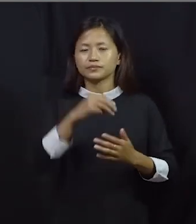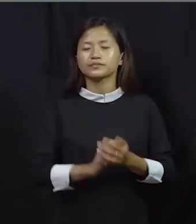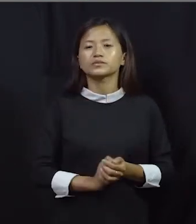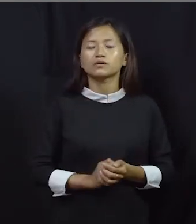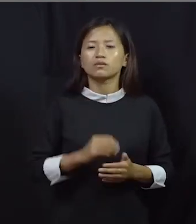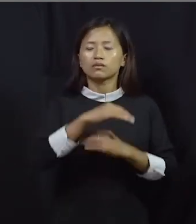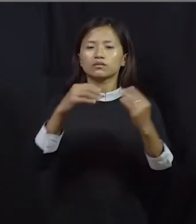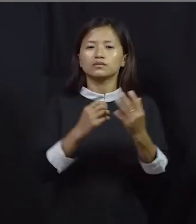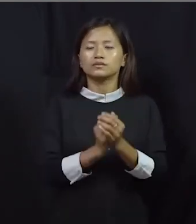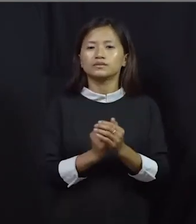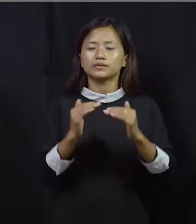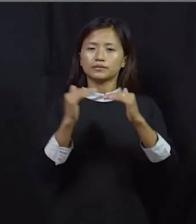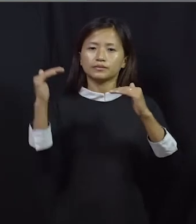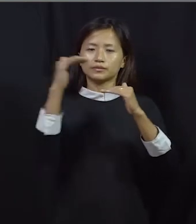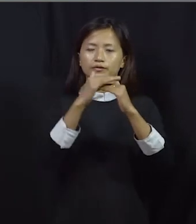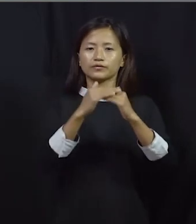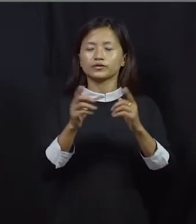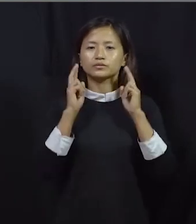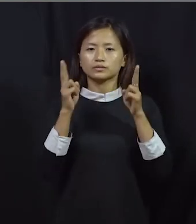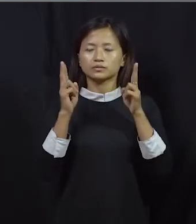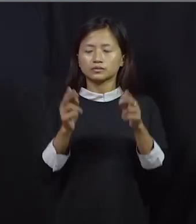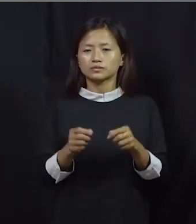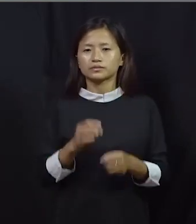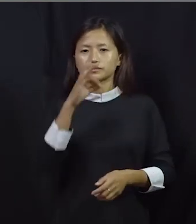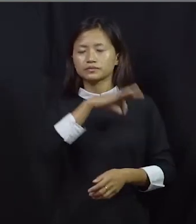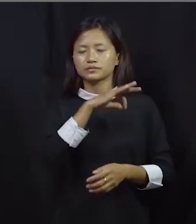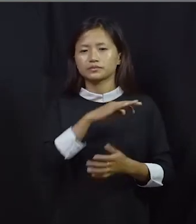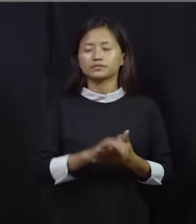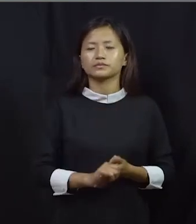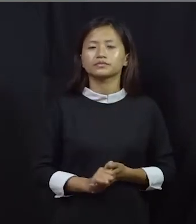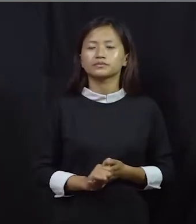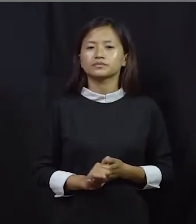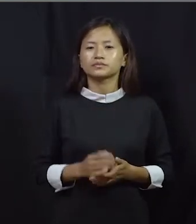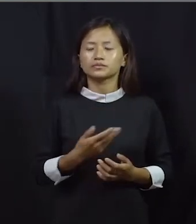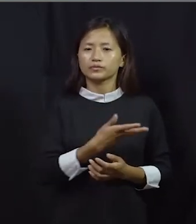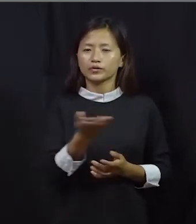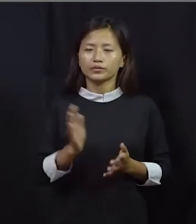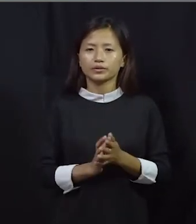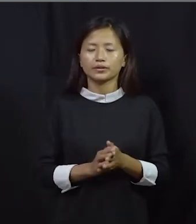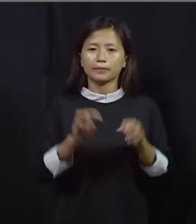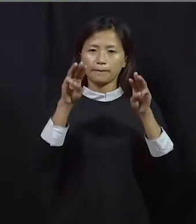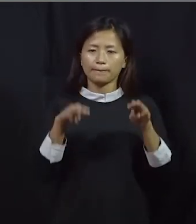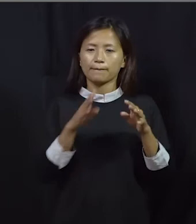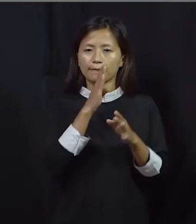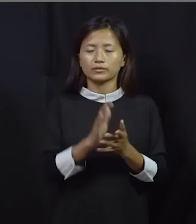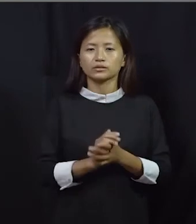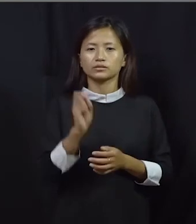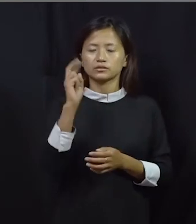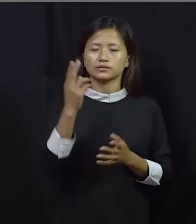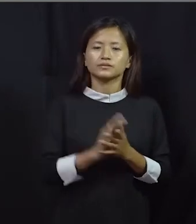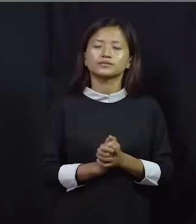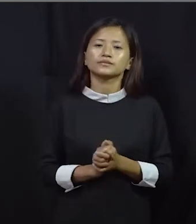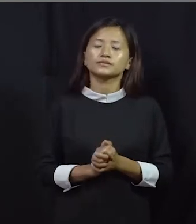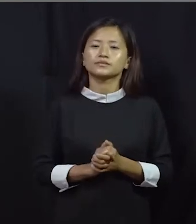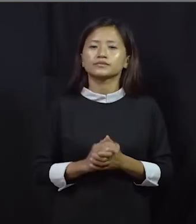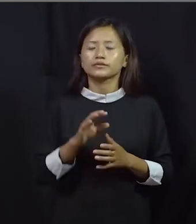the normal profit. That means they are earning a super profit. There may be two partnership firms getting on